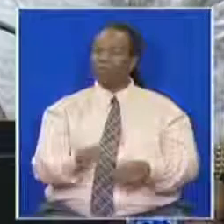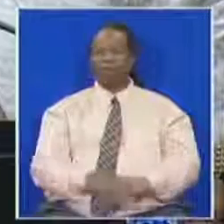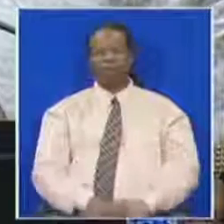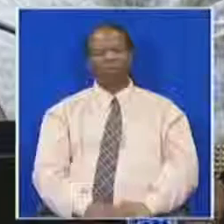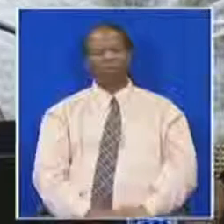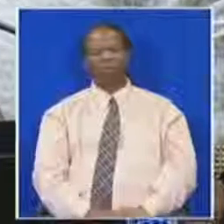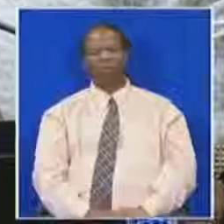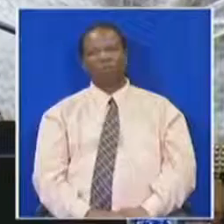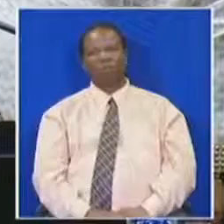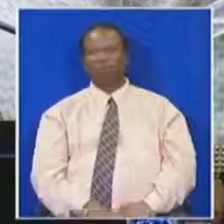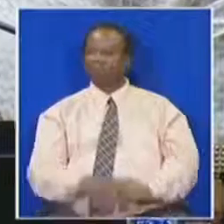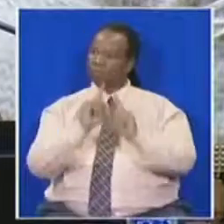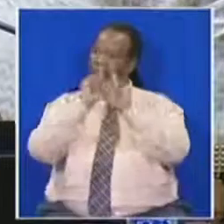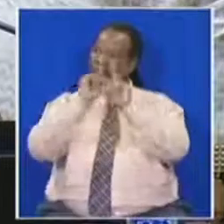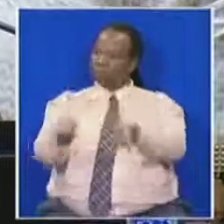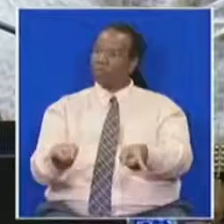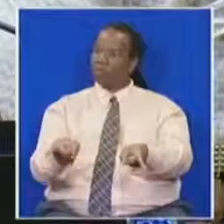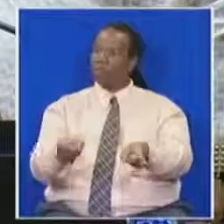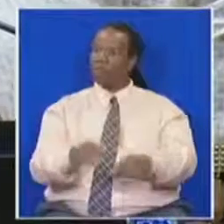Order!